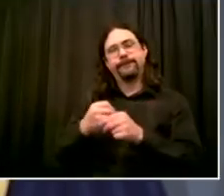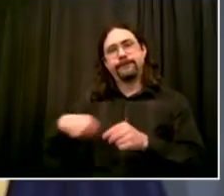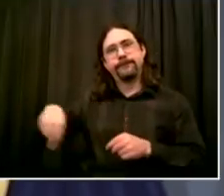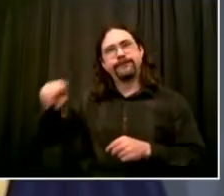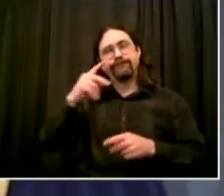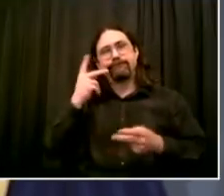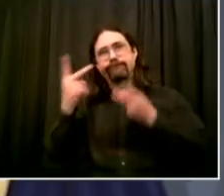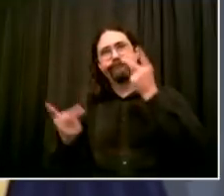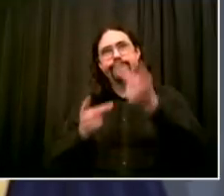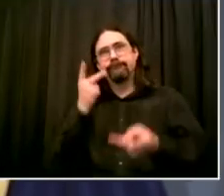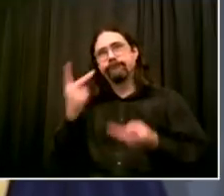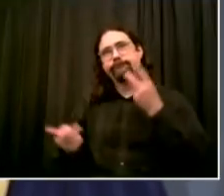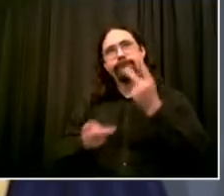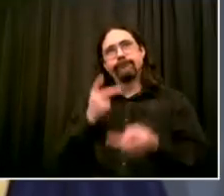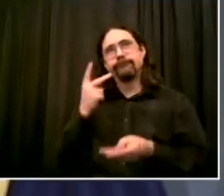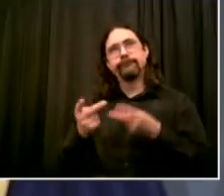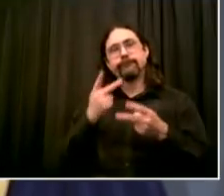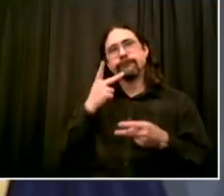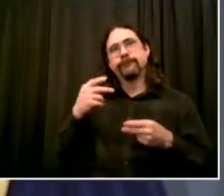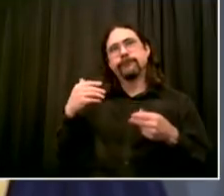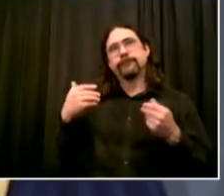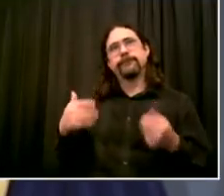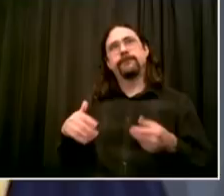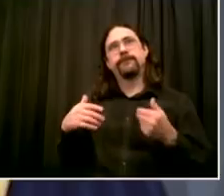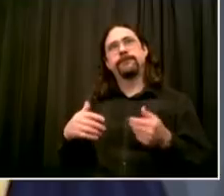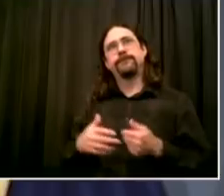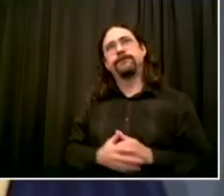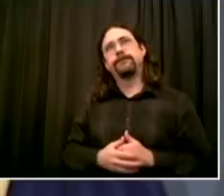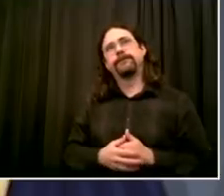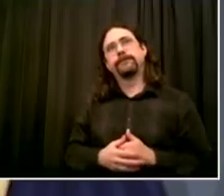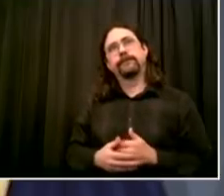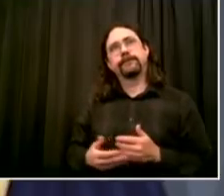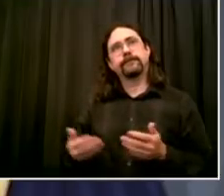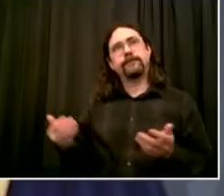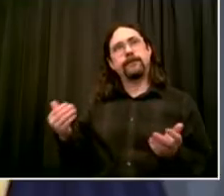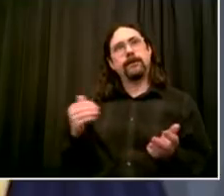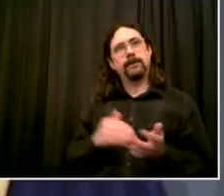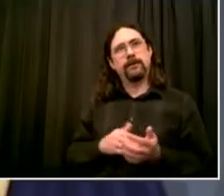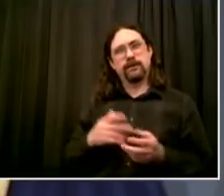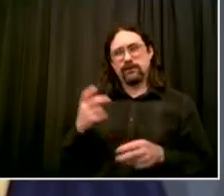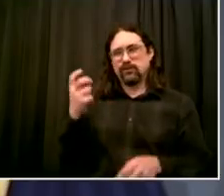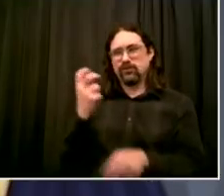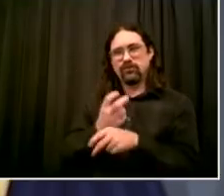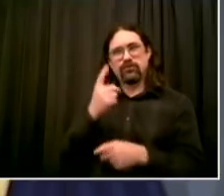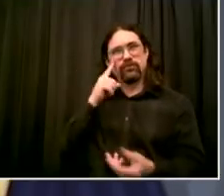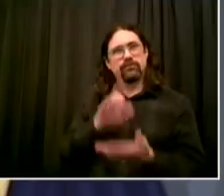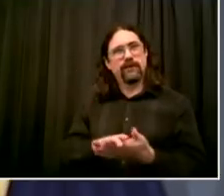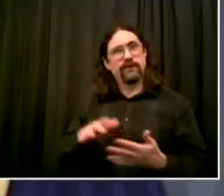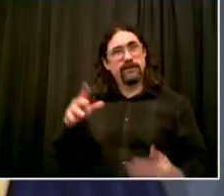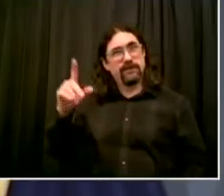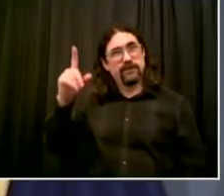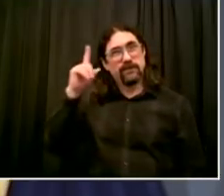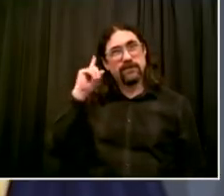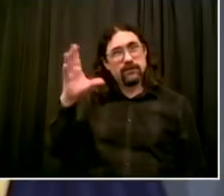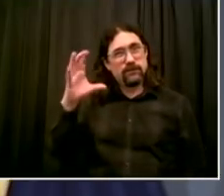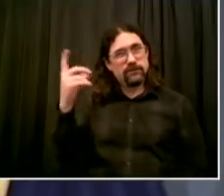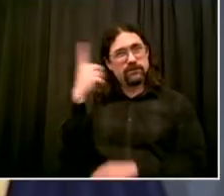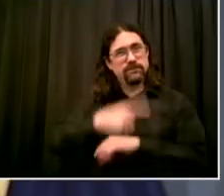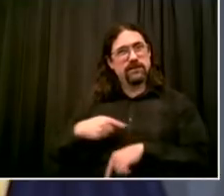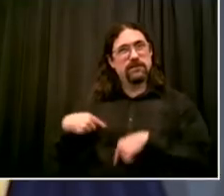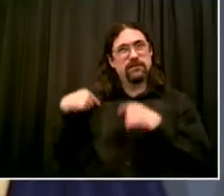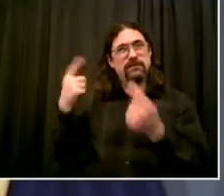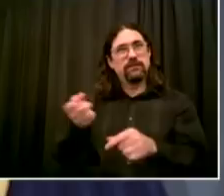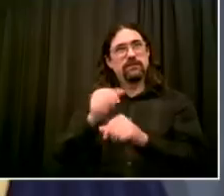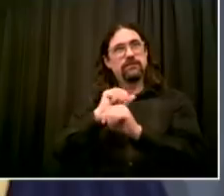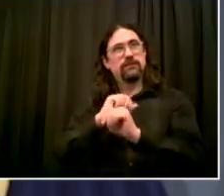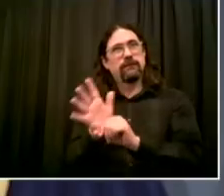again, I cannot believe what the last 100 days has done to all of us, to so many families. And we grapple